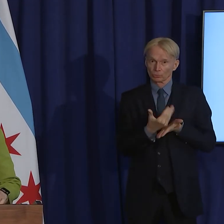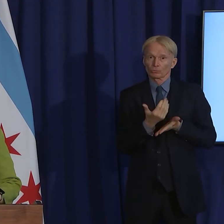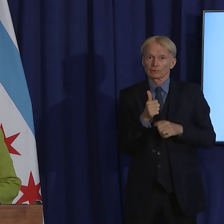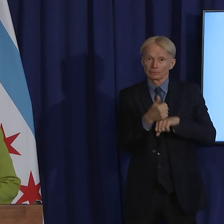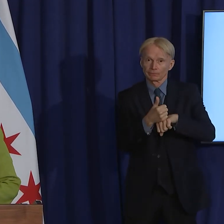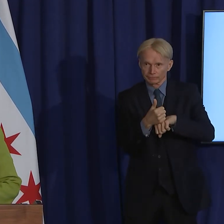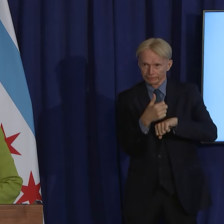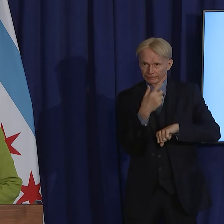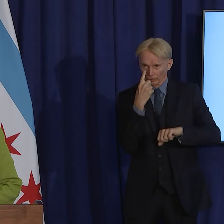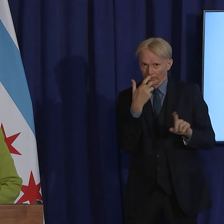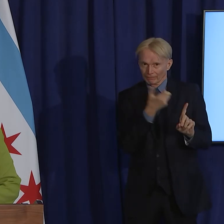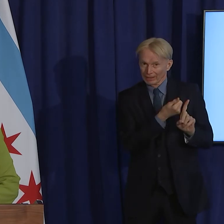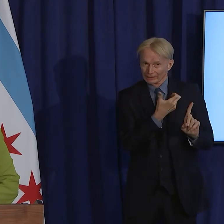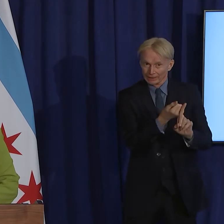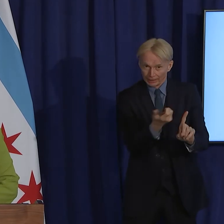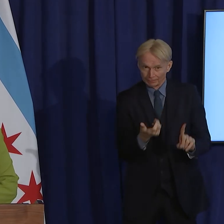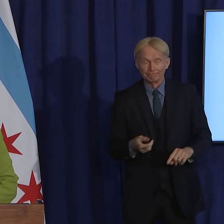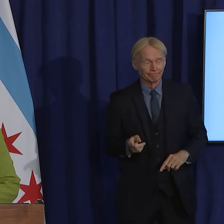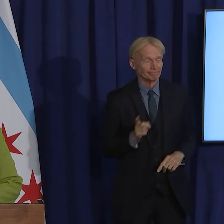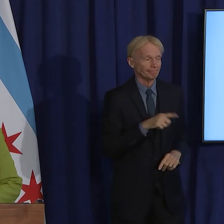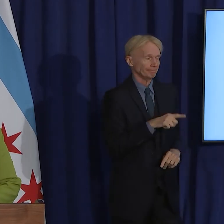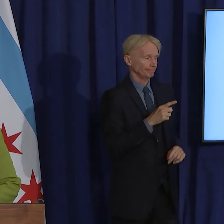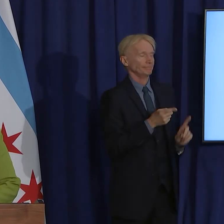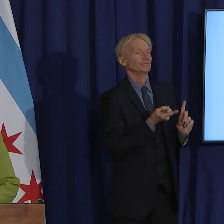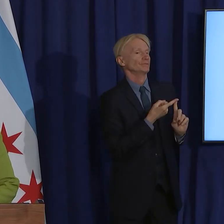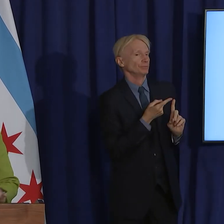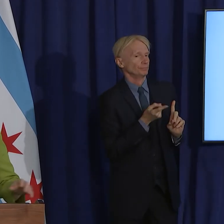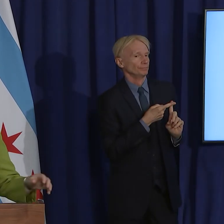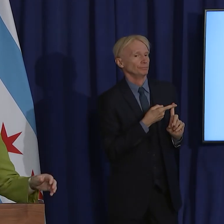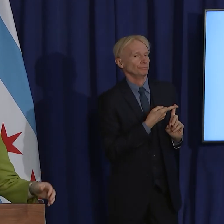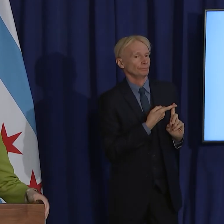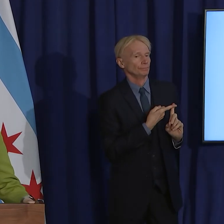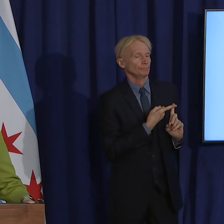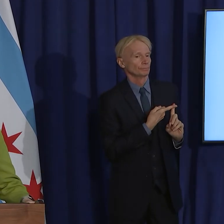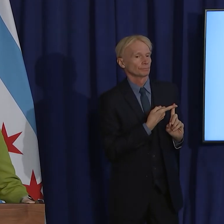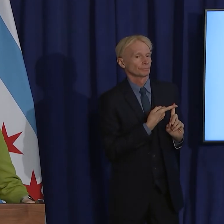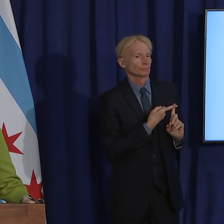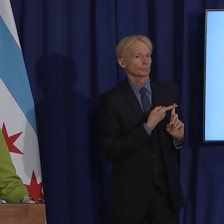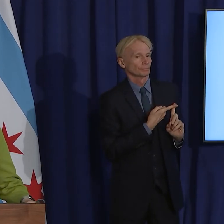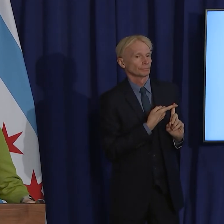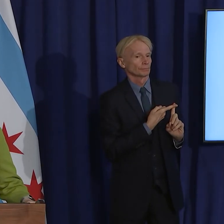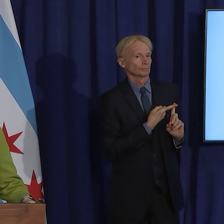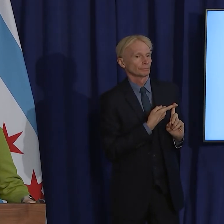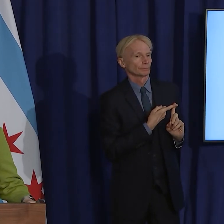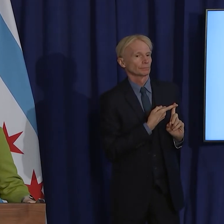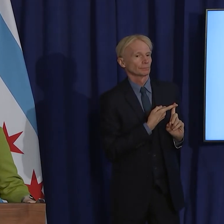So, a couple things I would say. Number one,